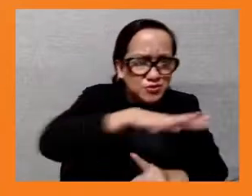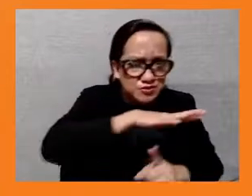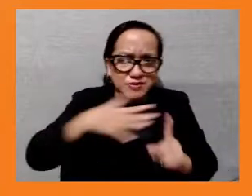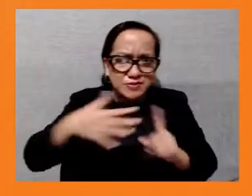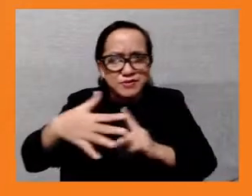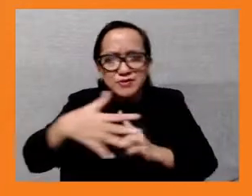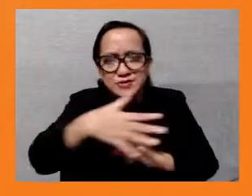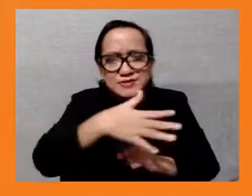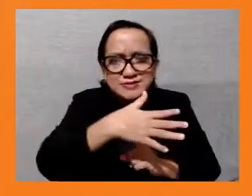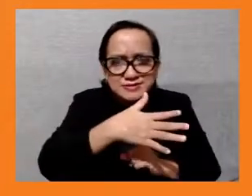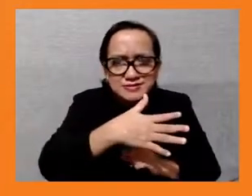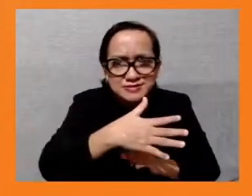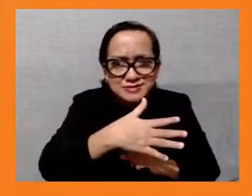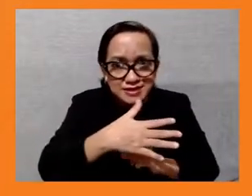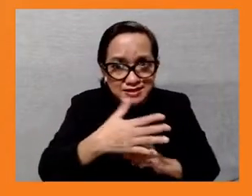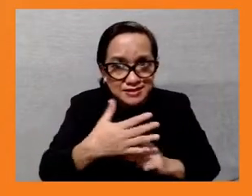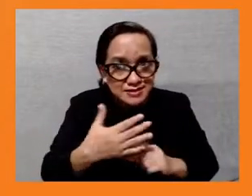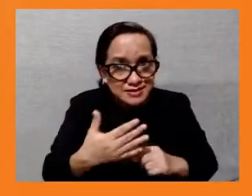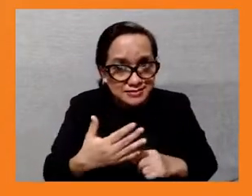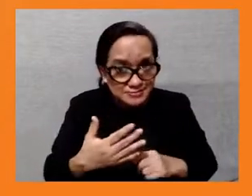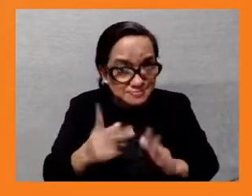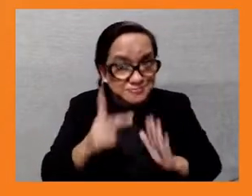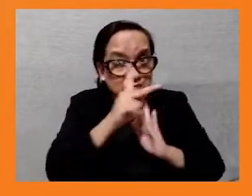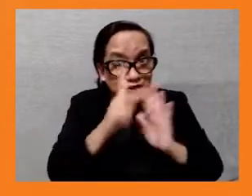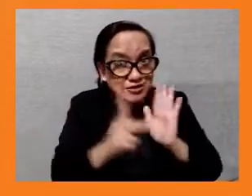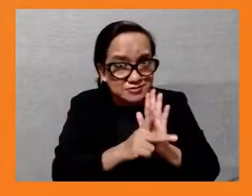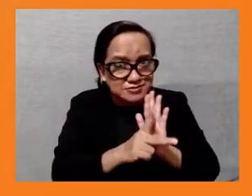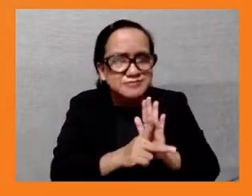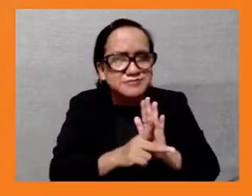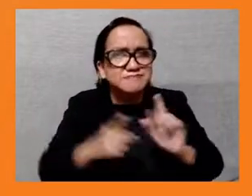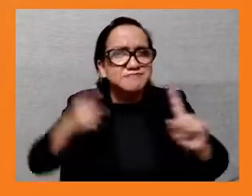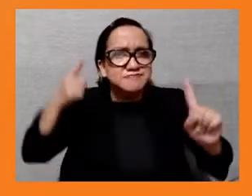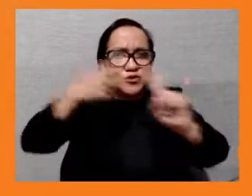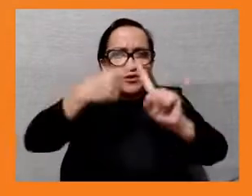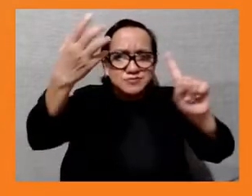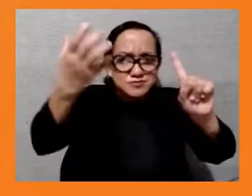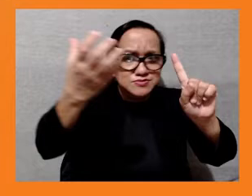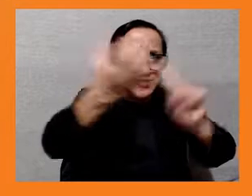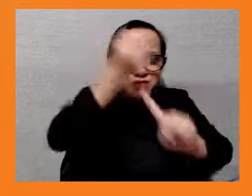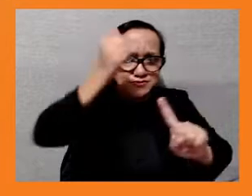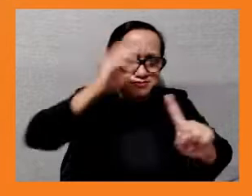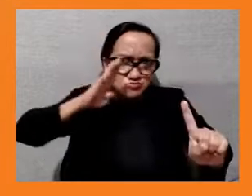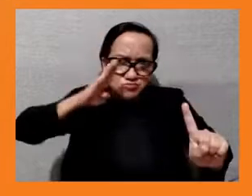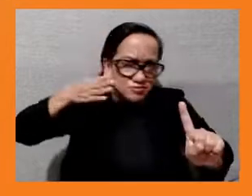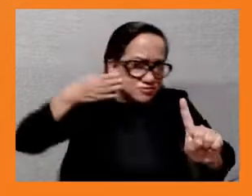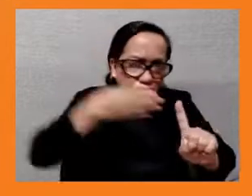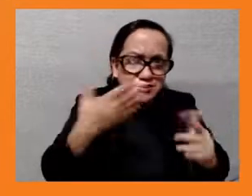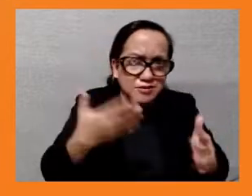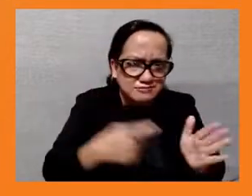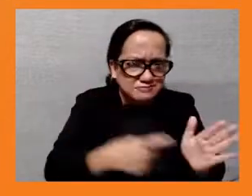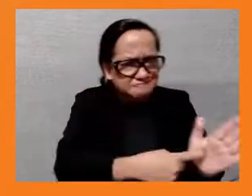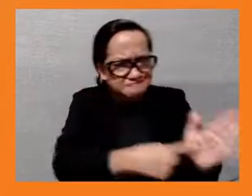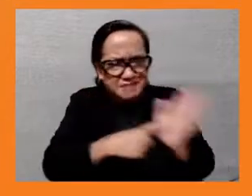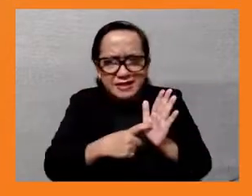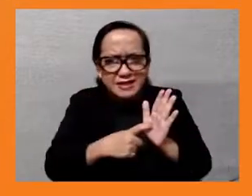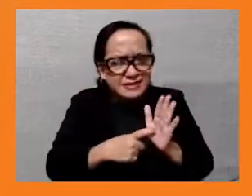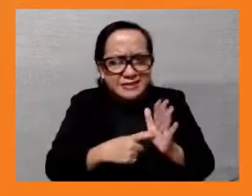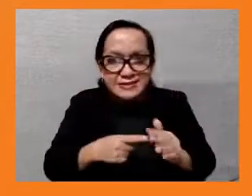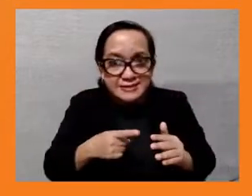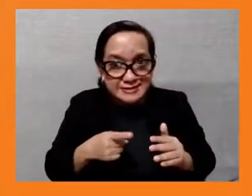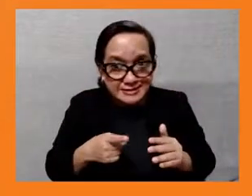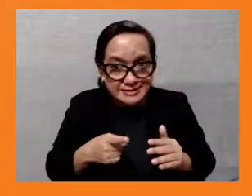energy. And it clearly should be not your first option. We need to look really at a circular economy